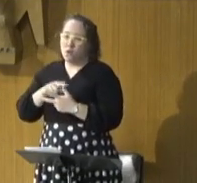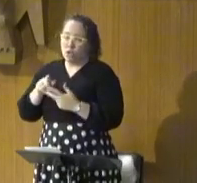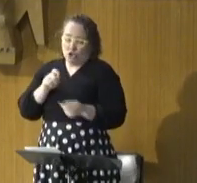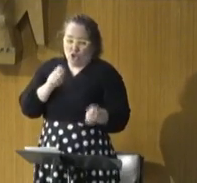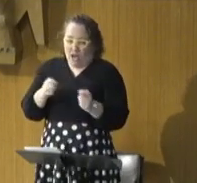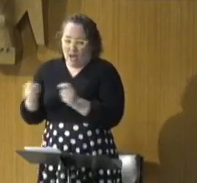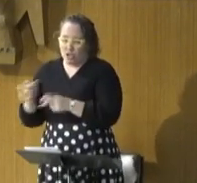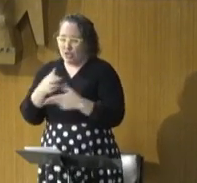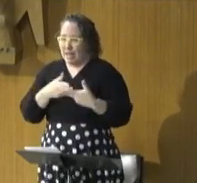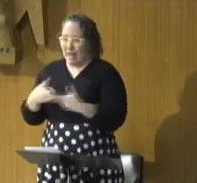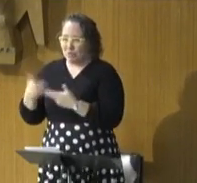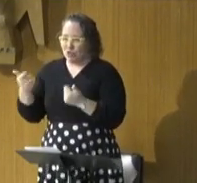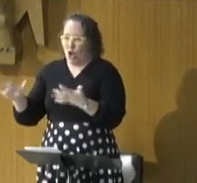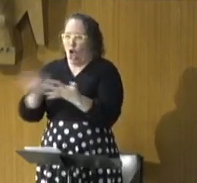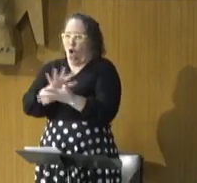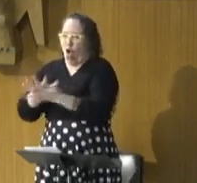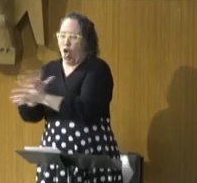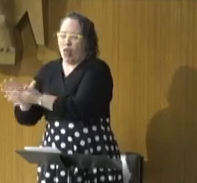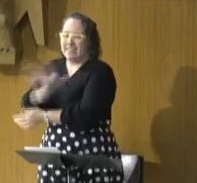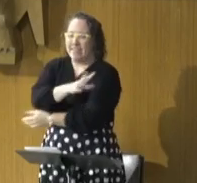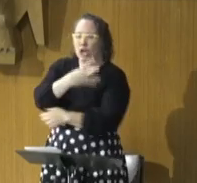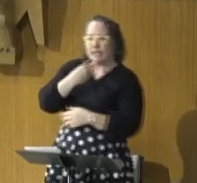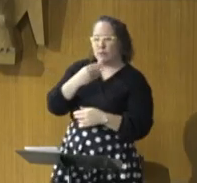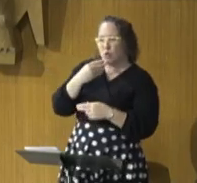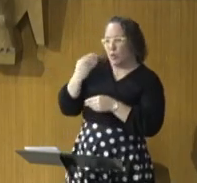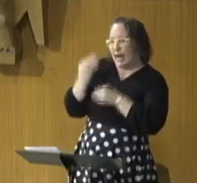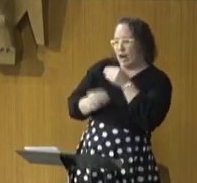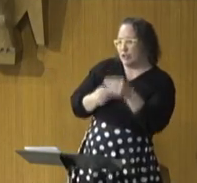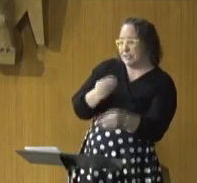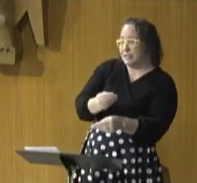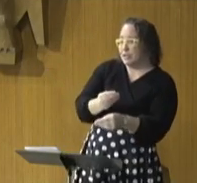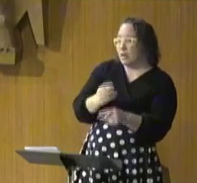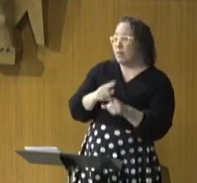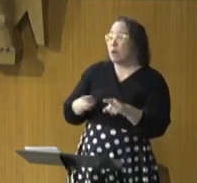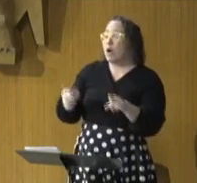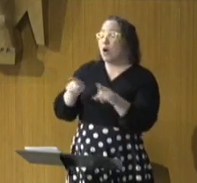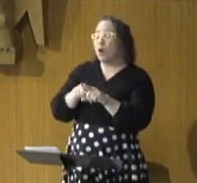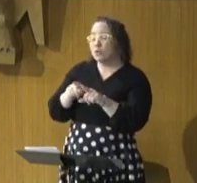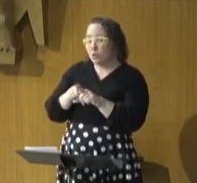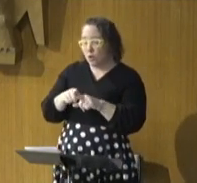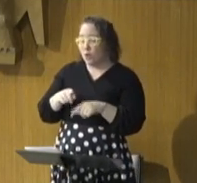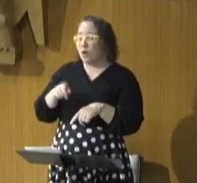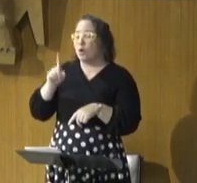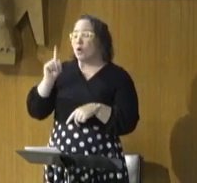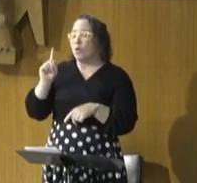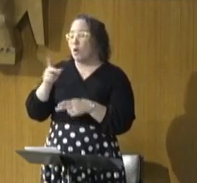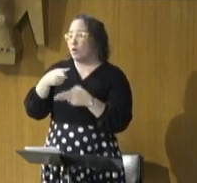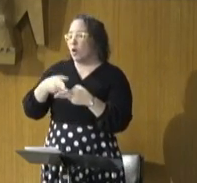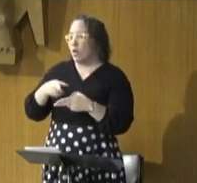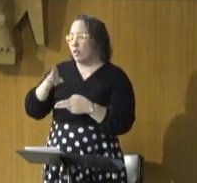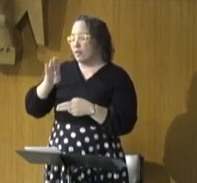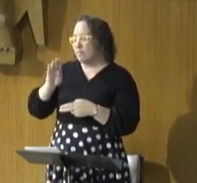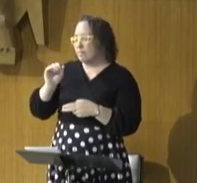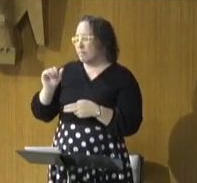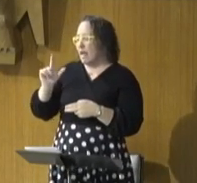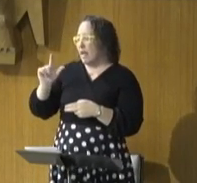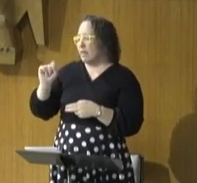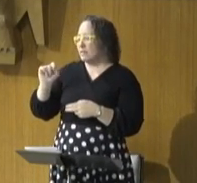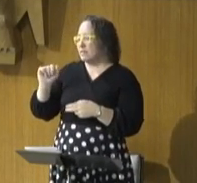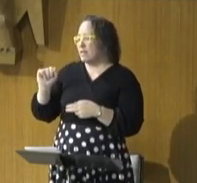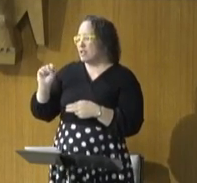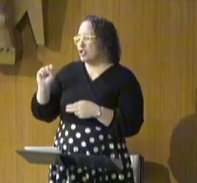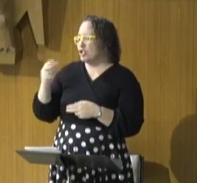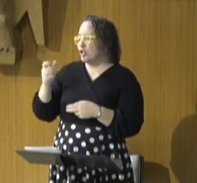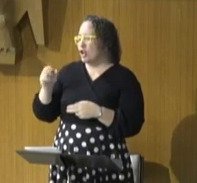Now, Daniel, the main character of this book, was also given a Babylonian name, Belteshazzar, which means protect the king.